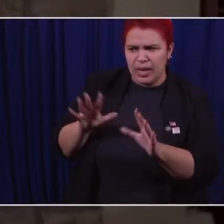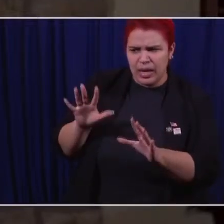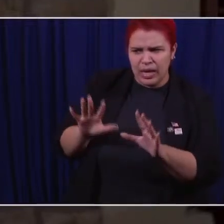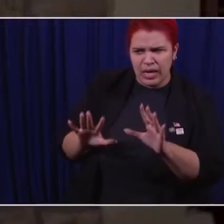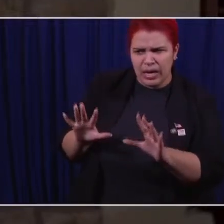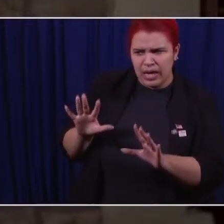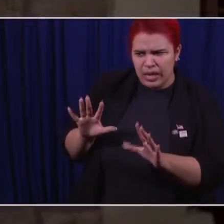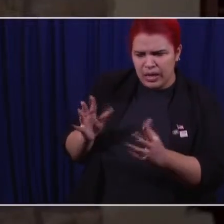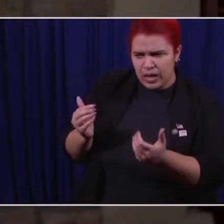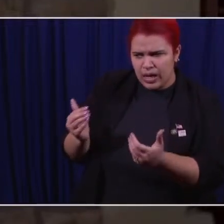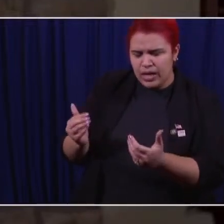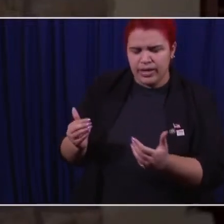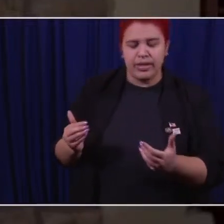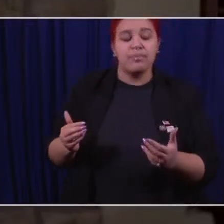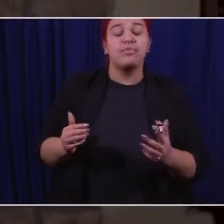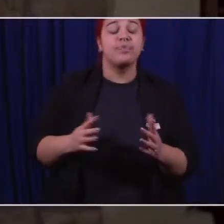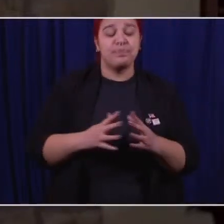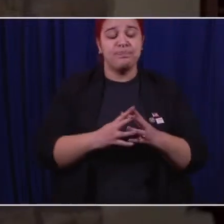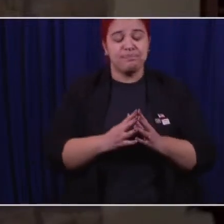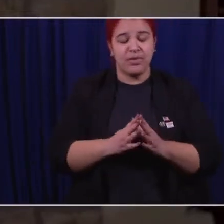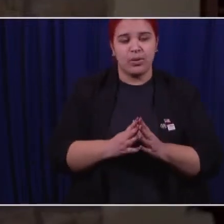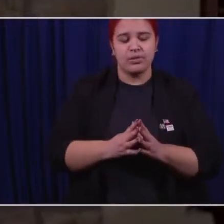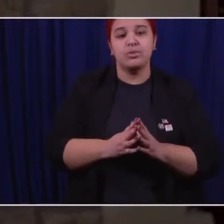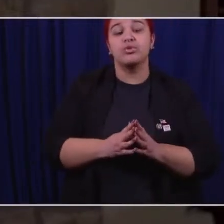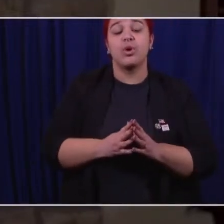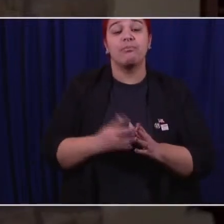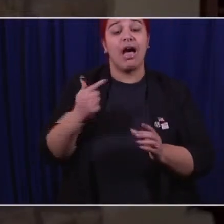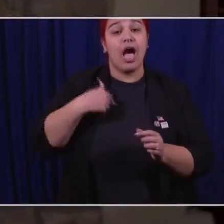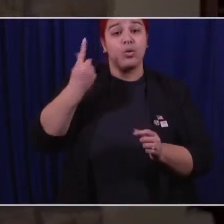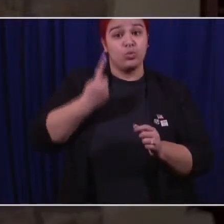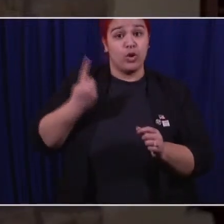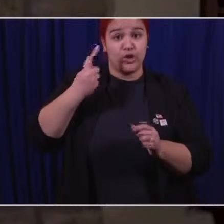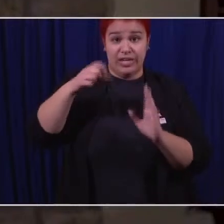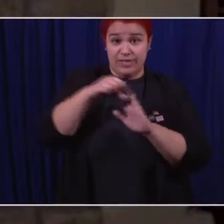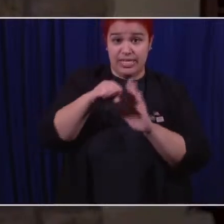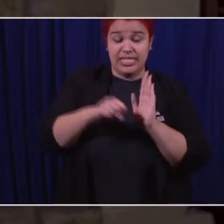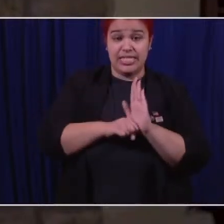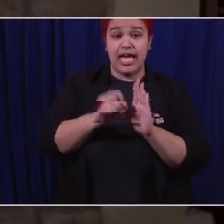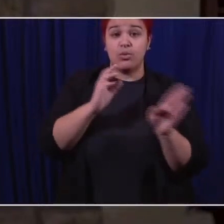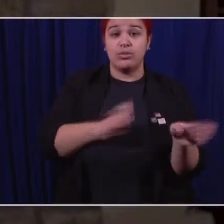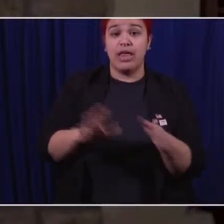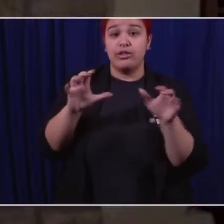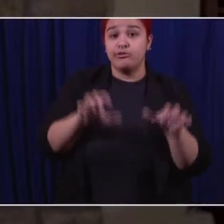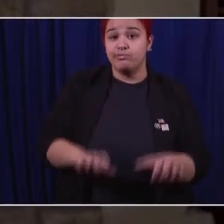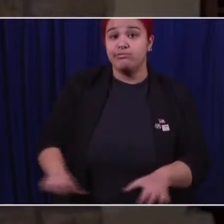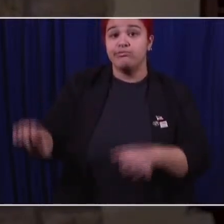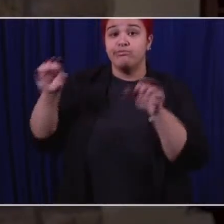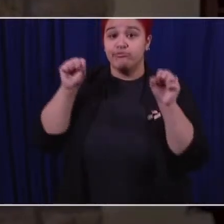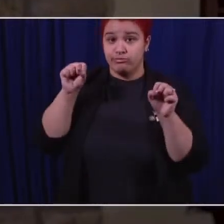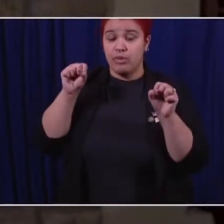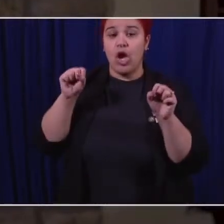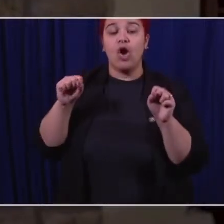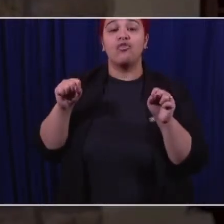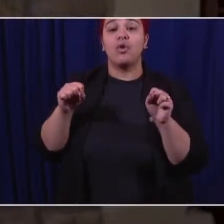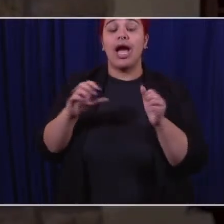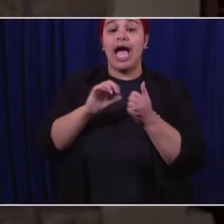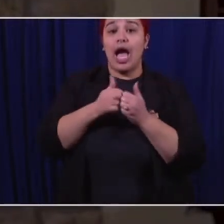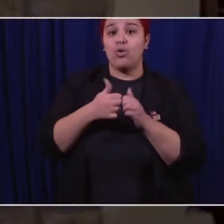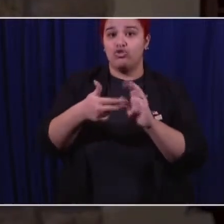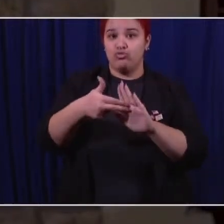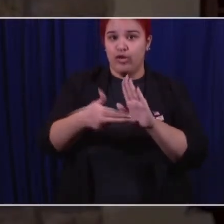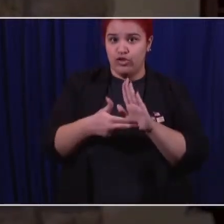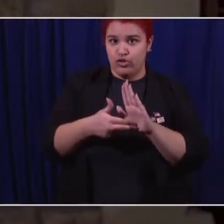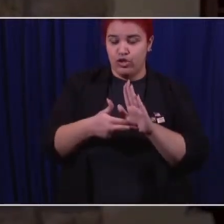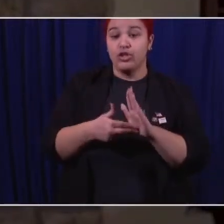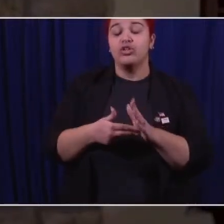Yeah, go ahead. Is there something the state is considering to register people in groups that they